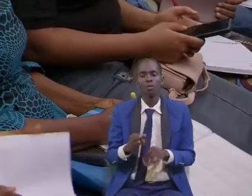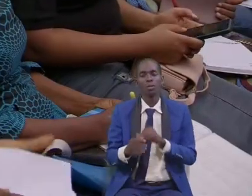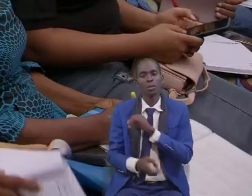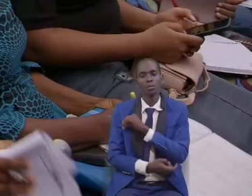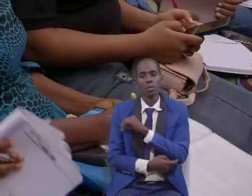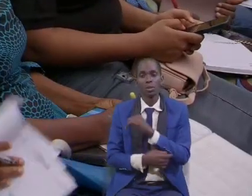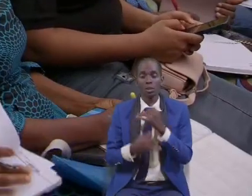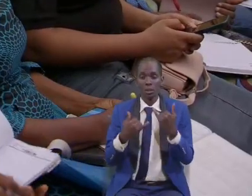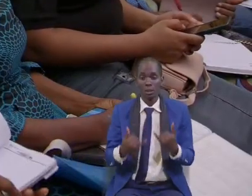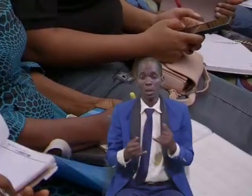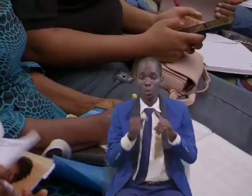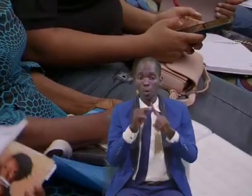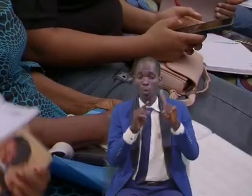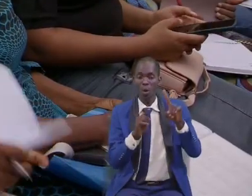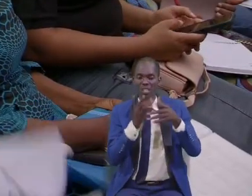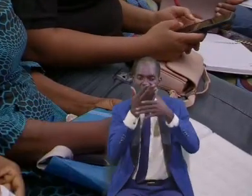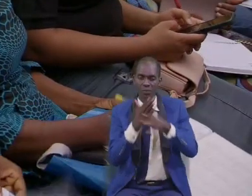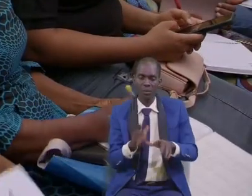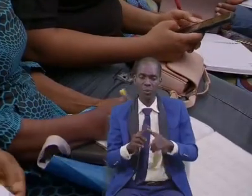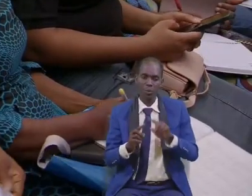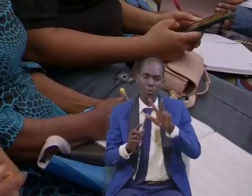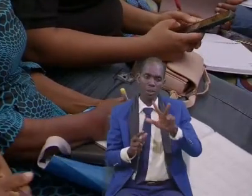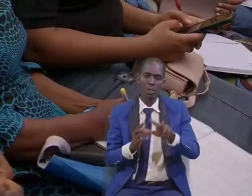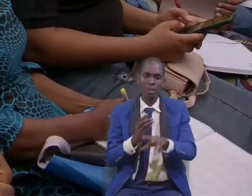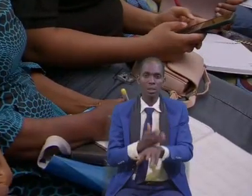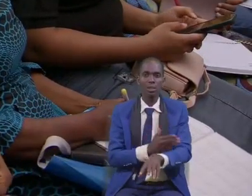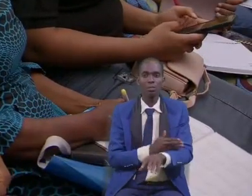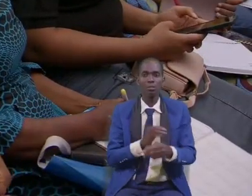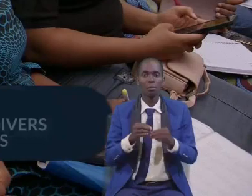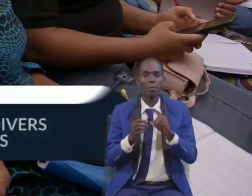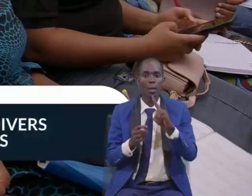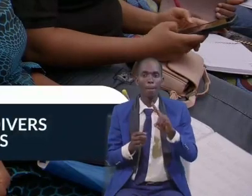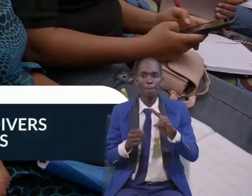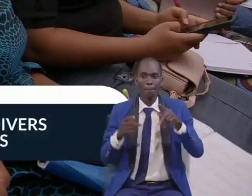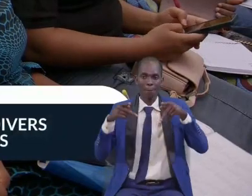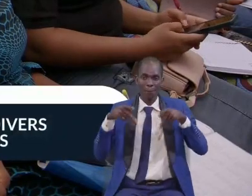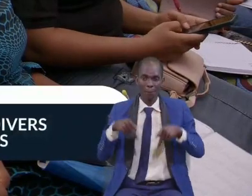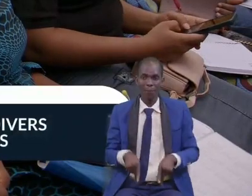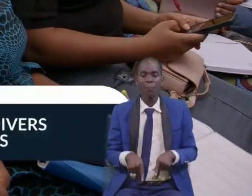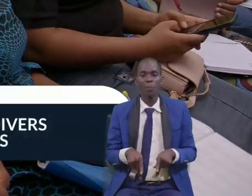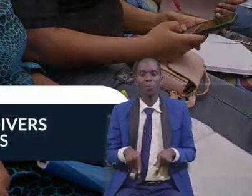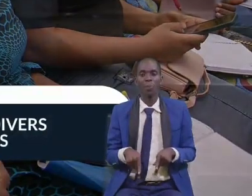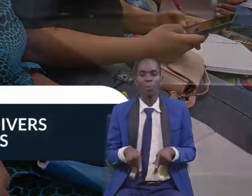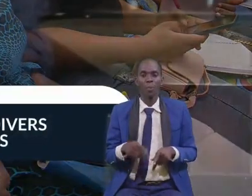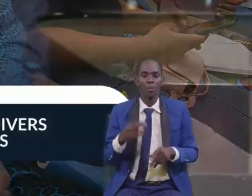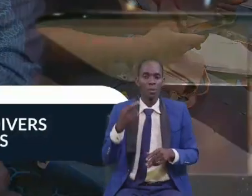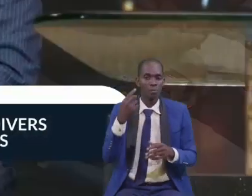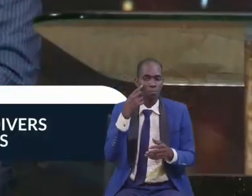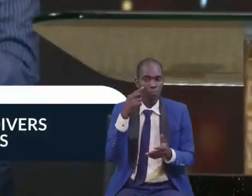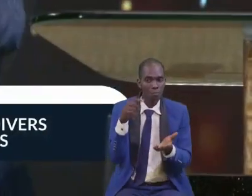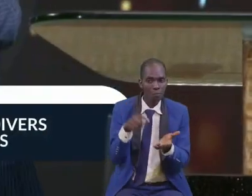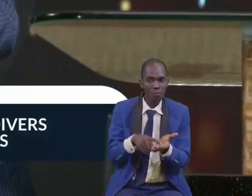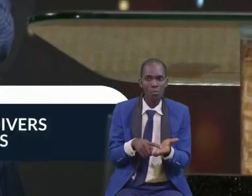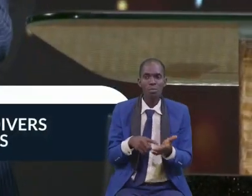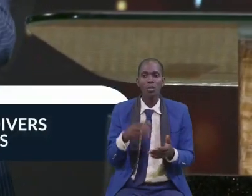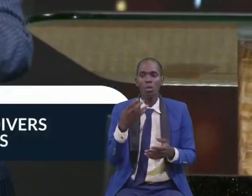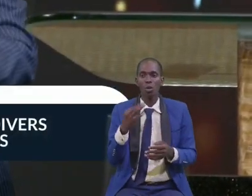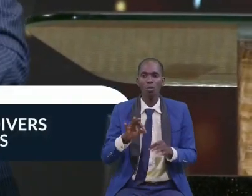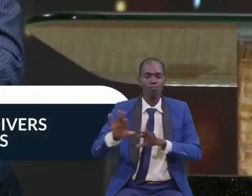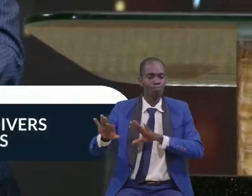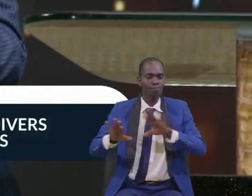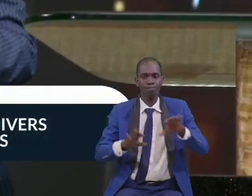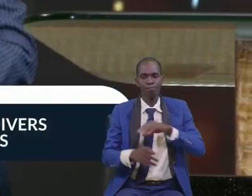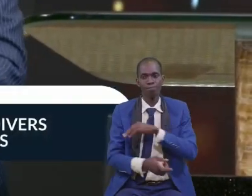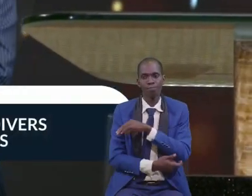at. Number one, personal recognition of diverse temptations of believers. Number